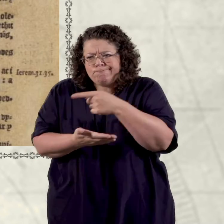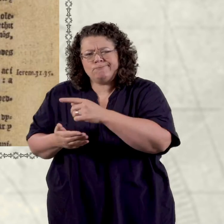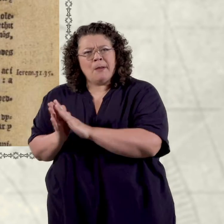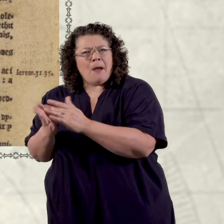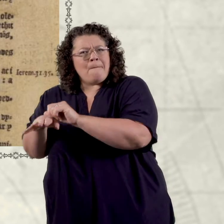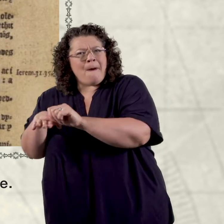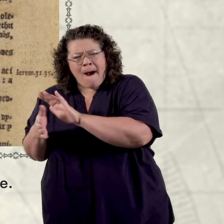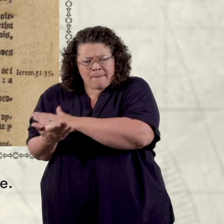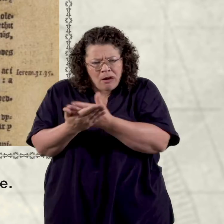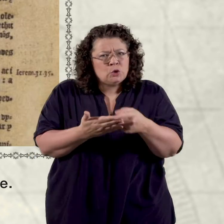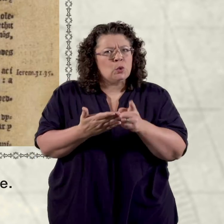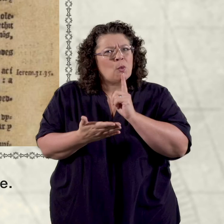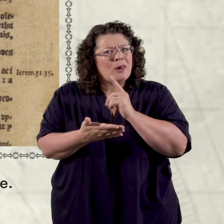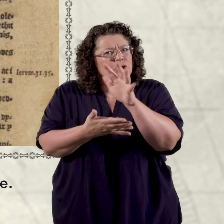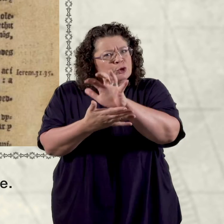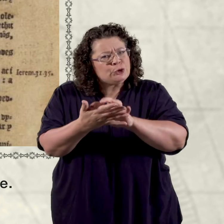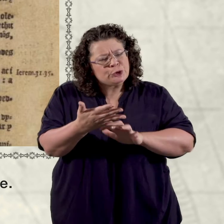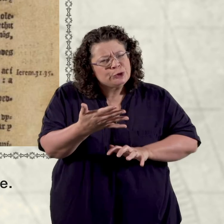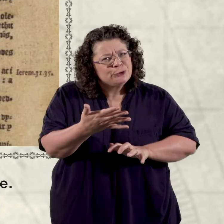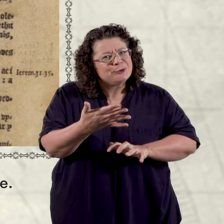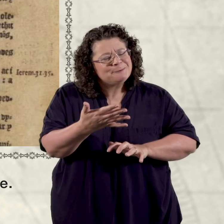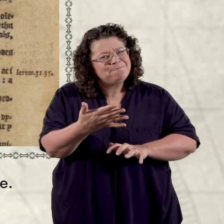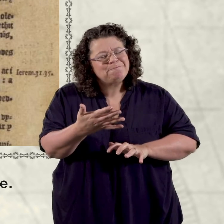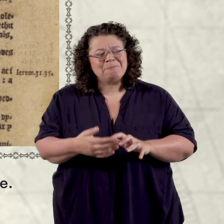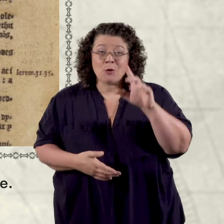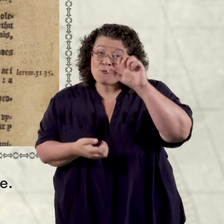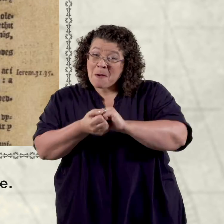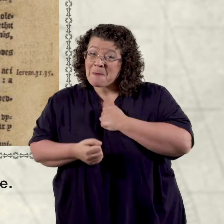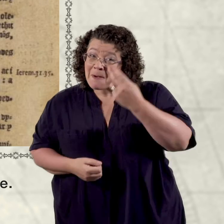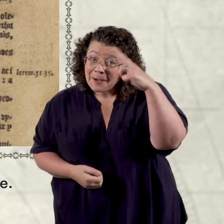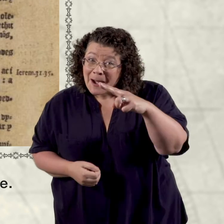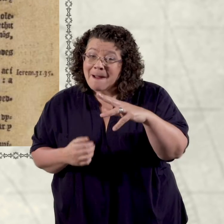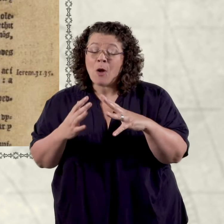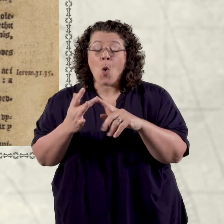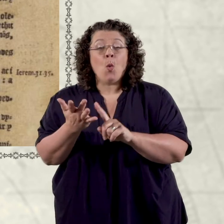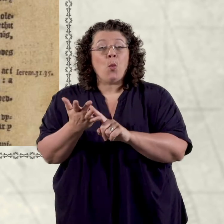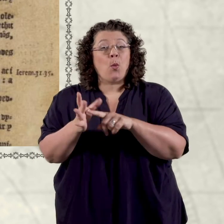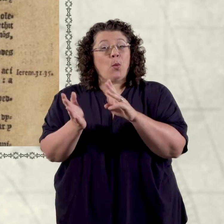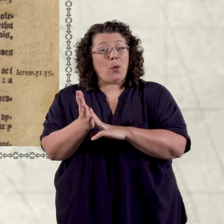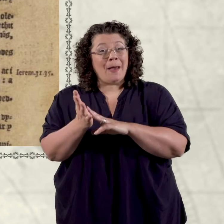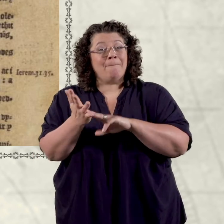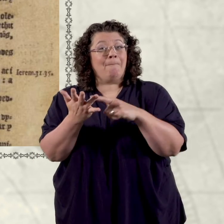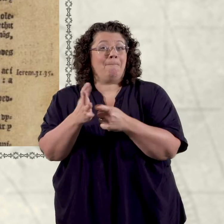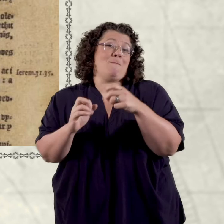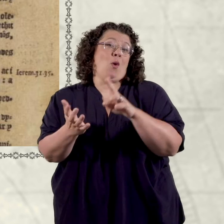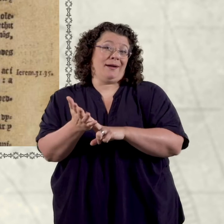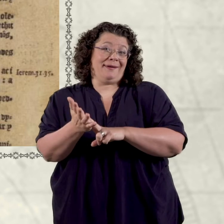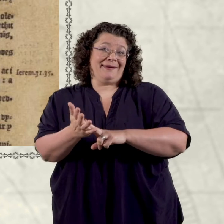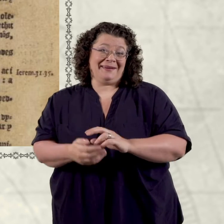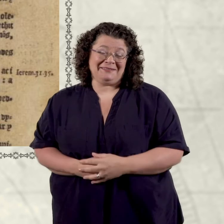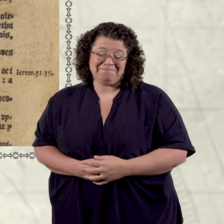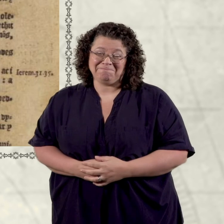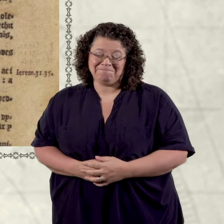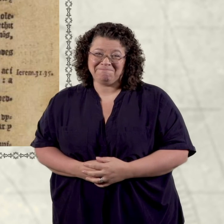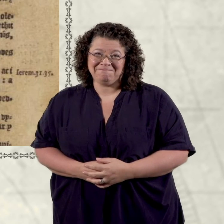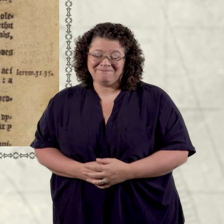years translating the Bible into our language. Remember my name, the